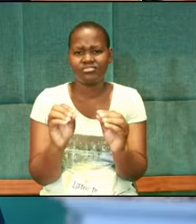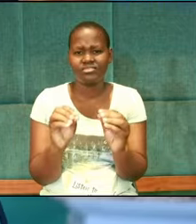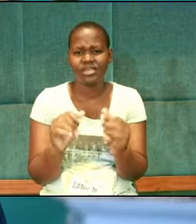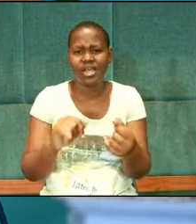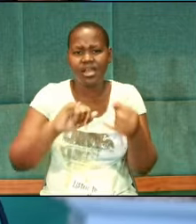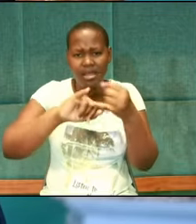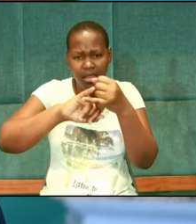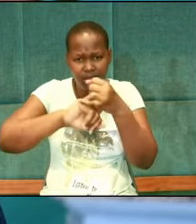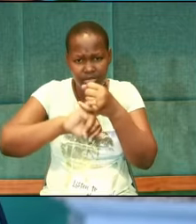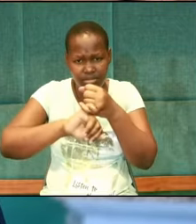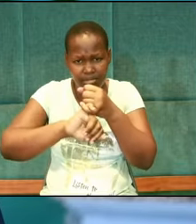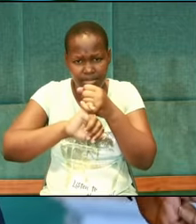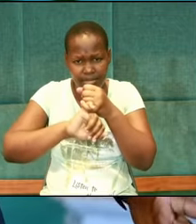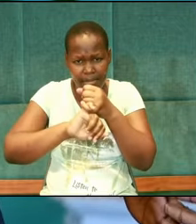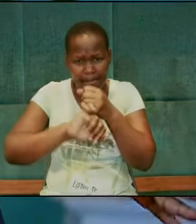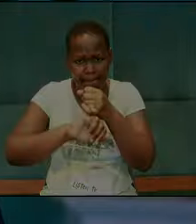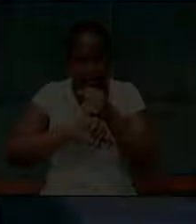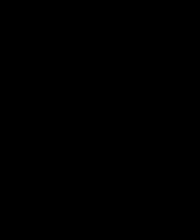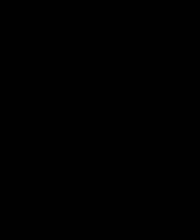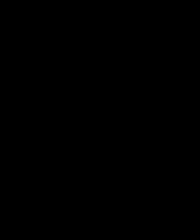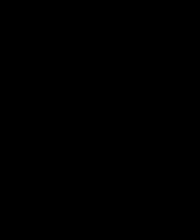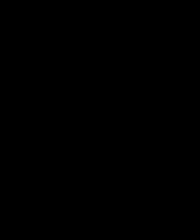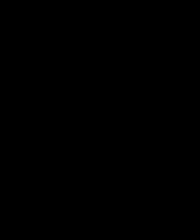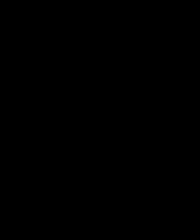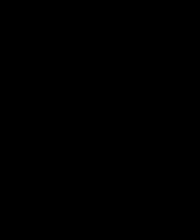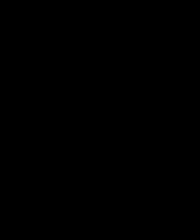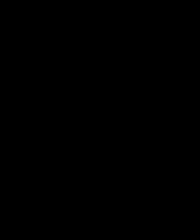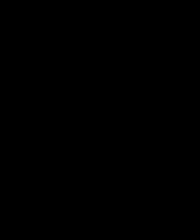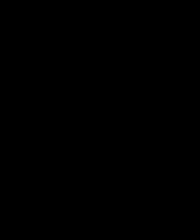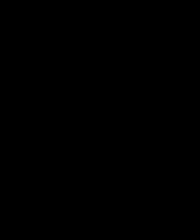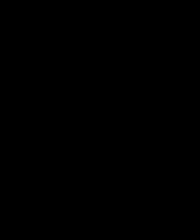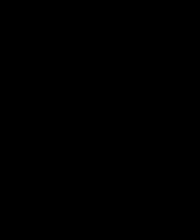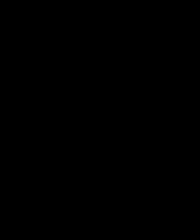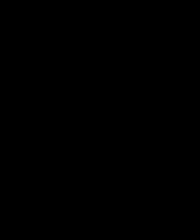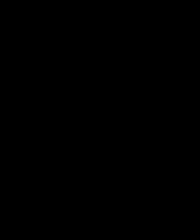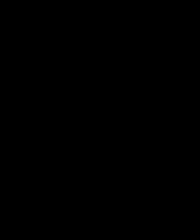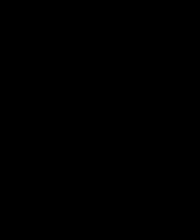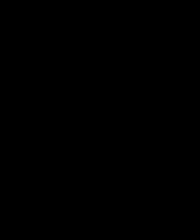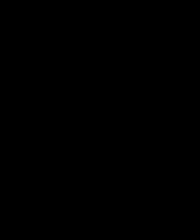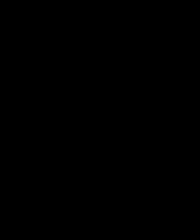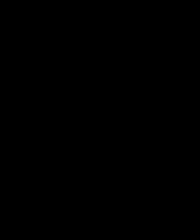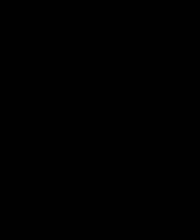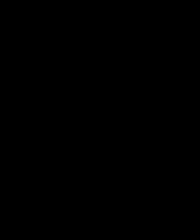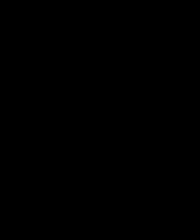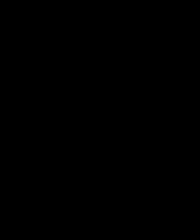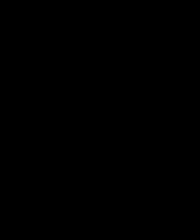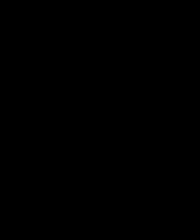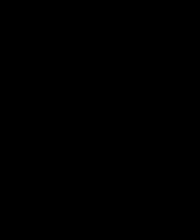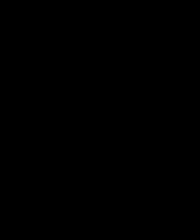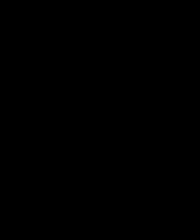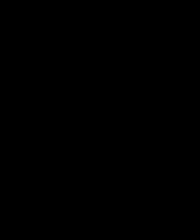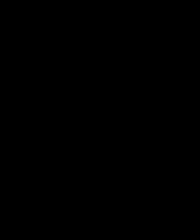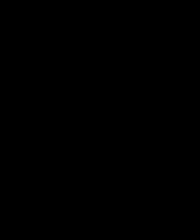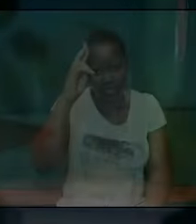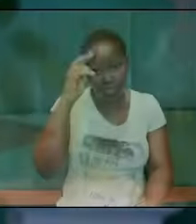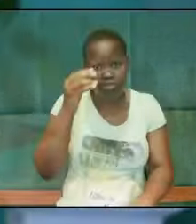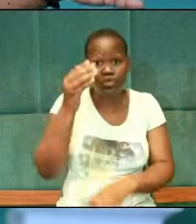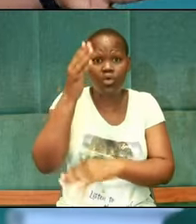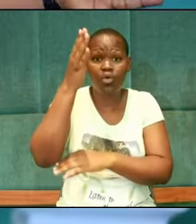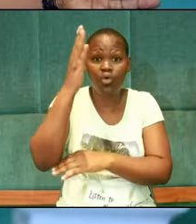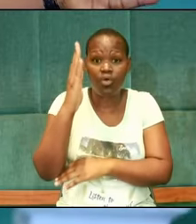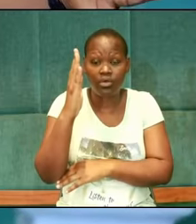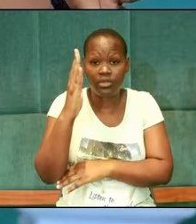God's invention and it is God's intention. See the word I've used, invention and intention. God